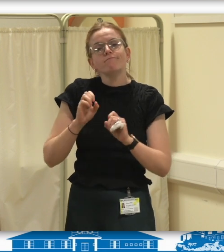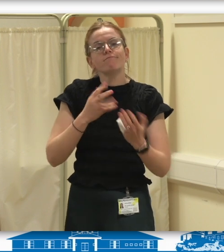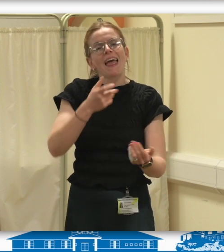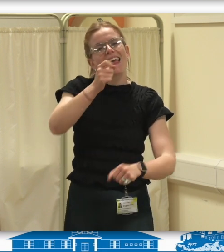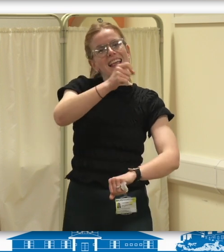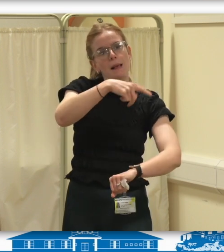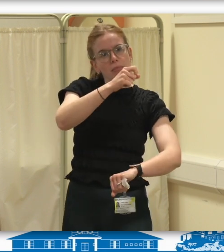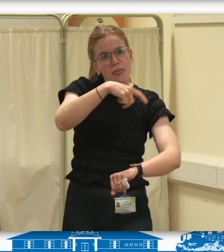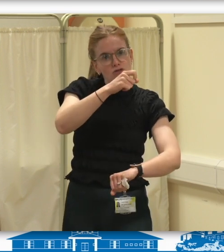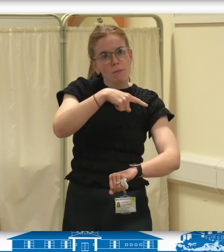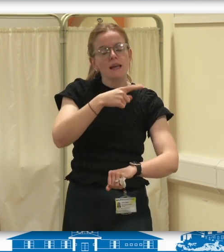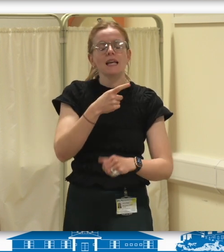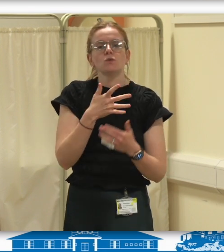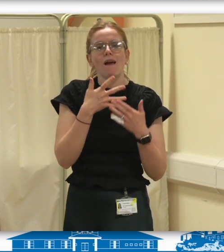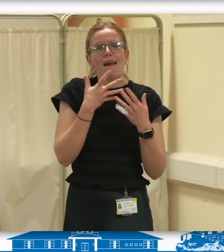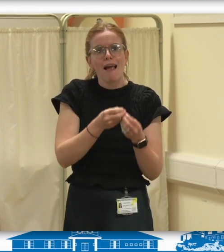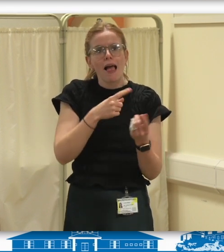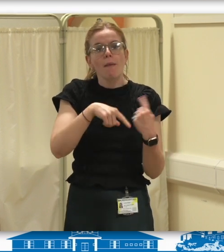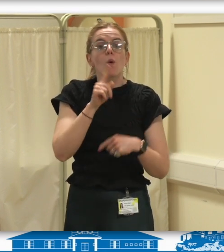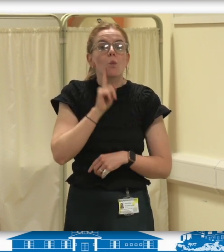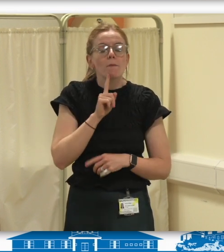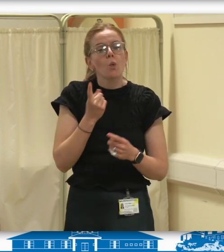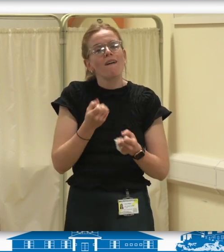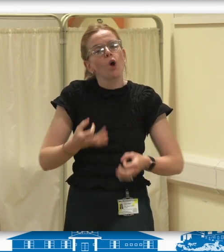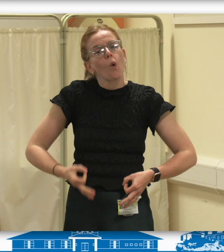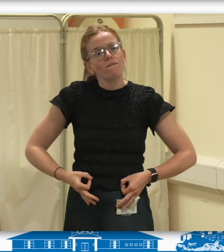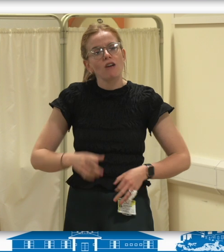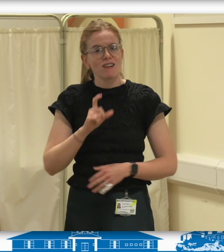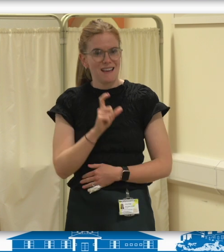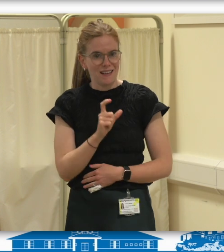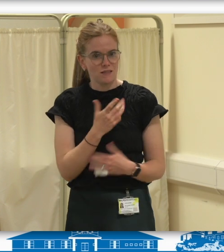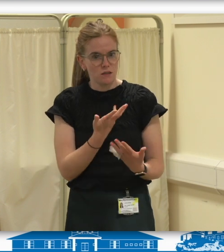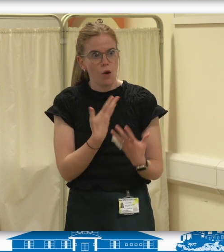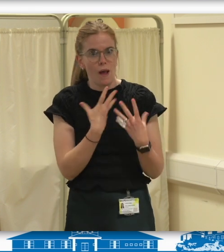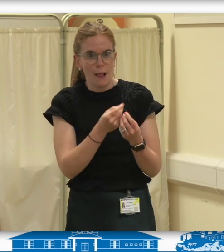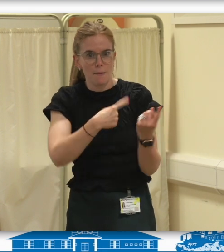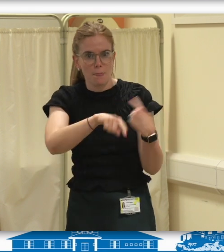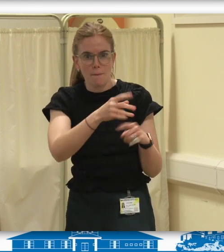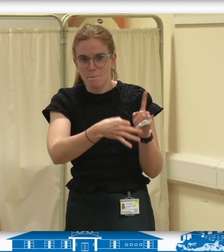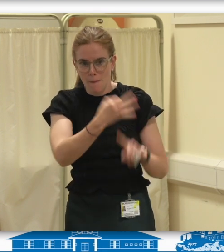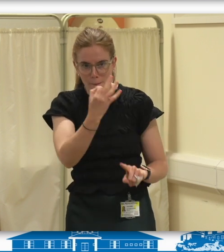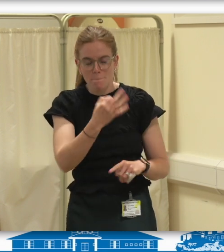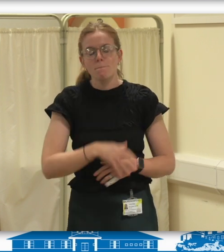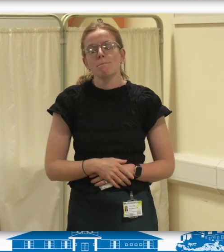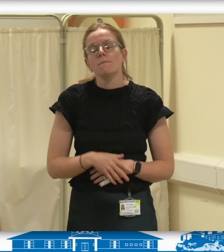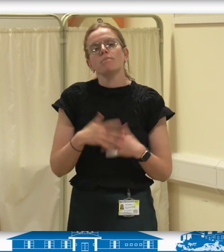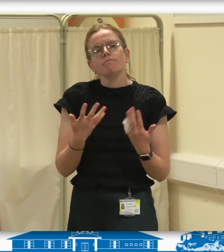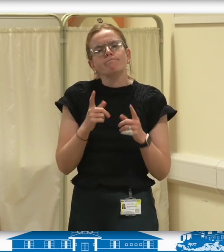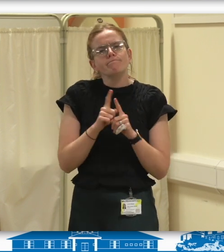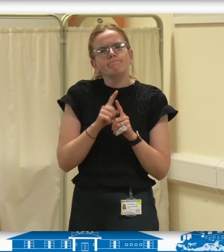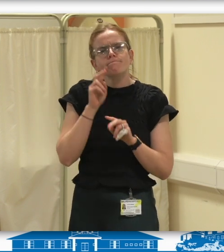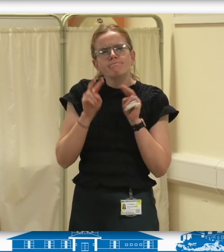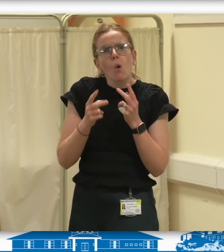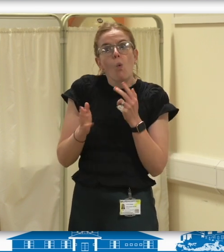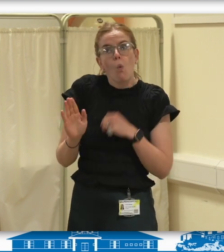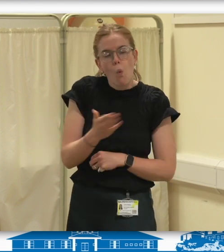chemotherapy, to improve outcomes for women with ovarian cancer. We are looking at how we improve outcomes for all